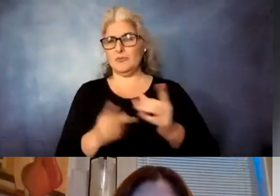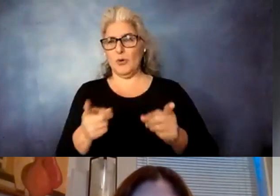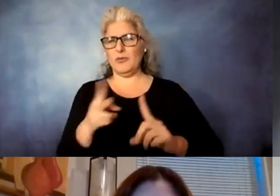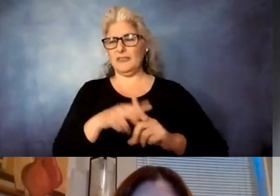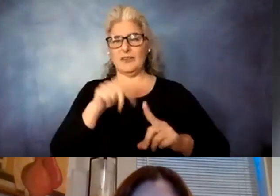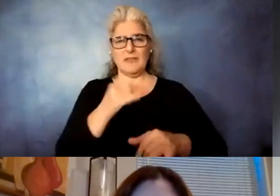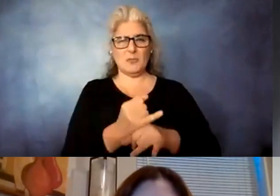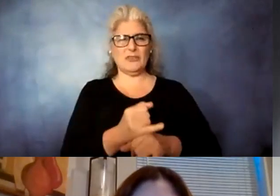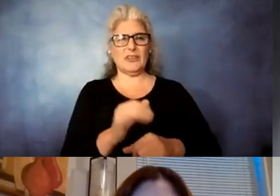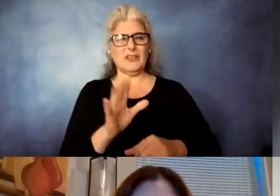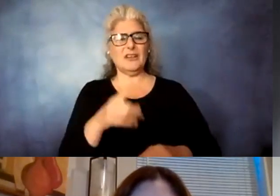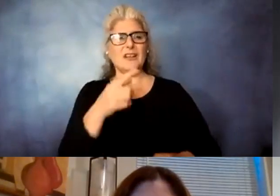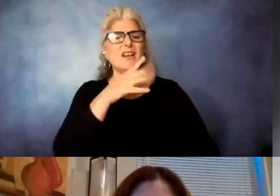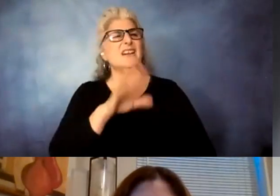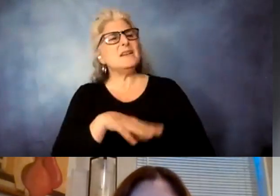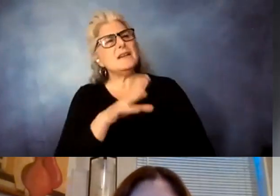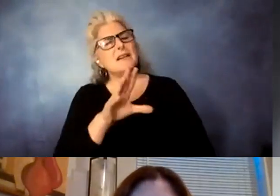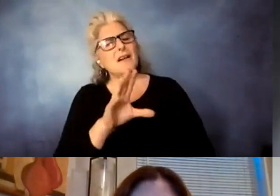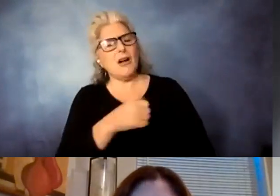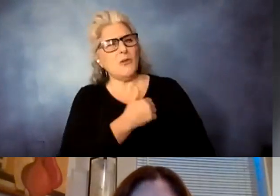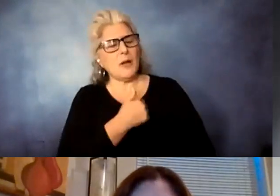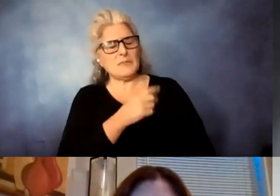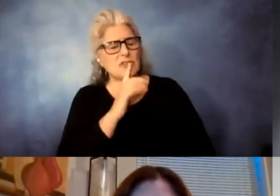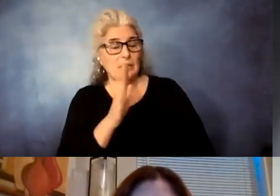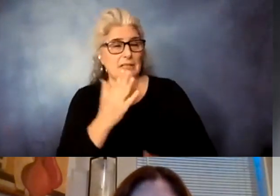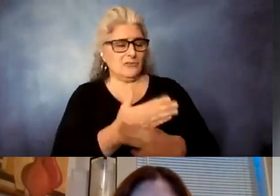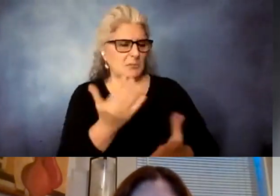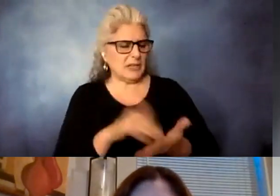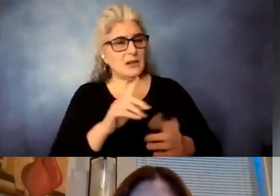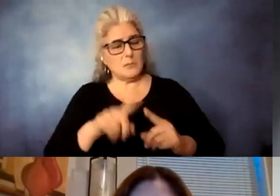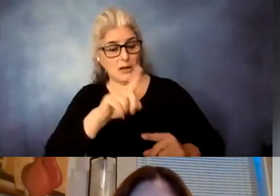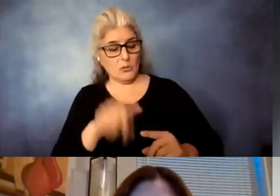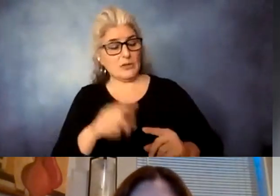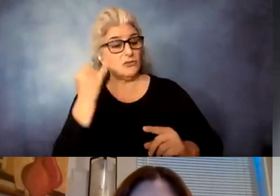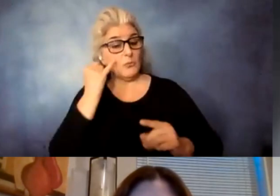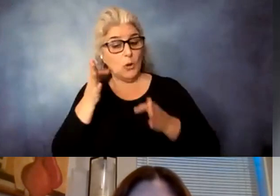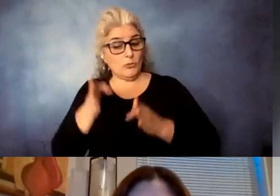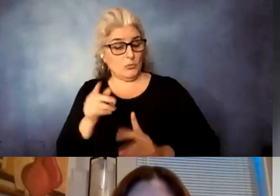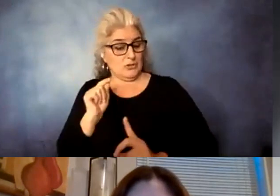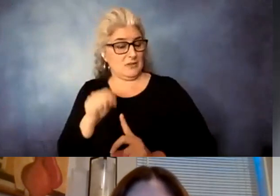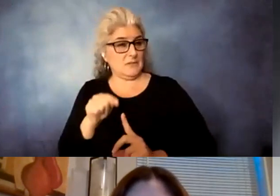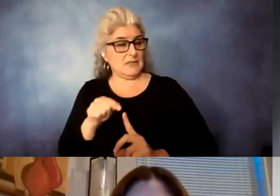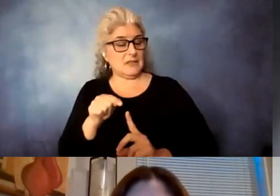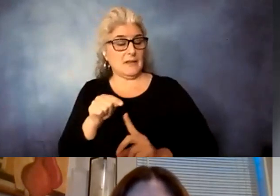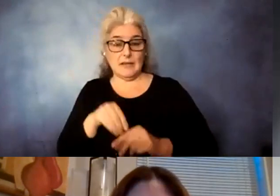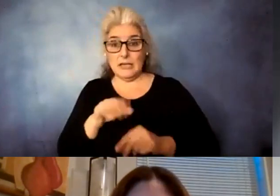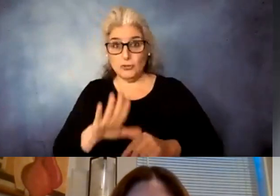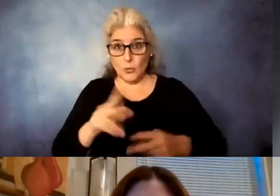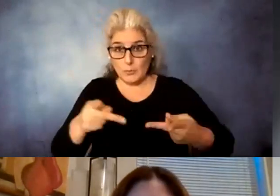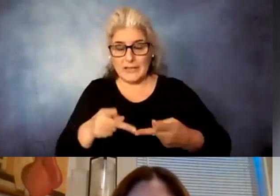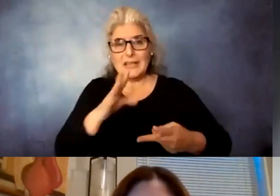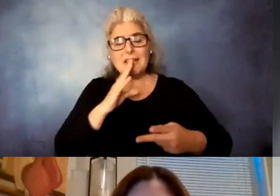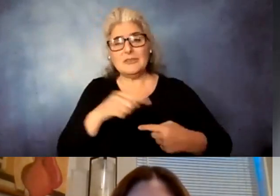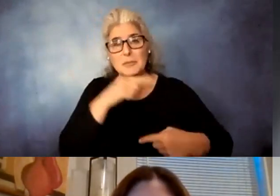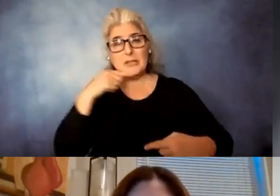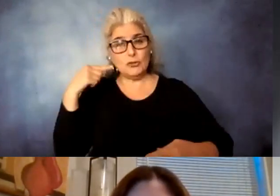I'm sorry? So, okay, there is somebody. So here's a question. What if it's a person, like say, at your poll site speaks Russian? Do